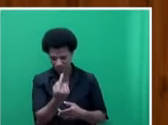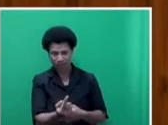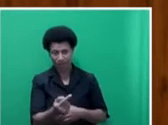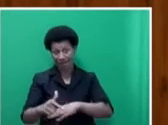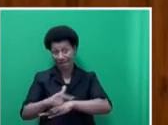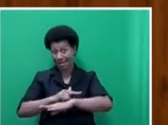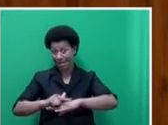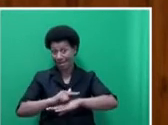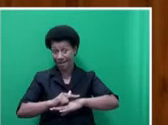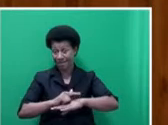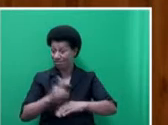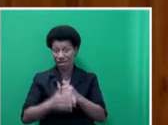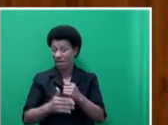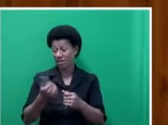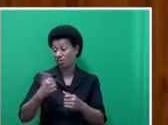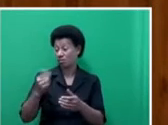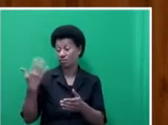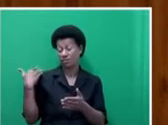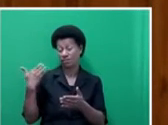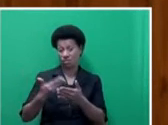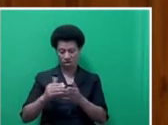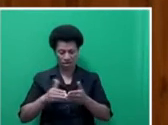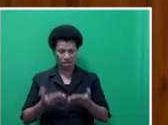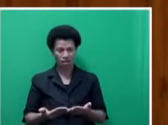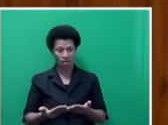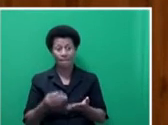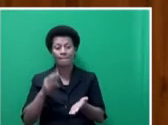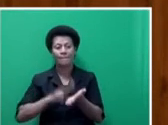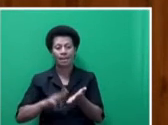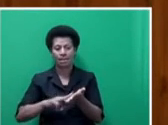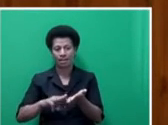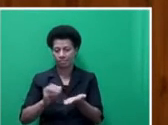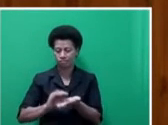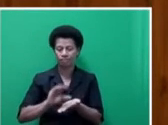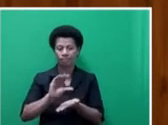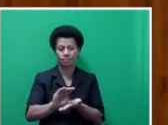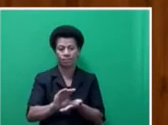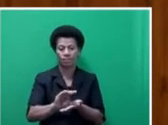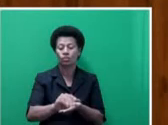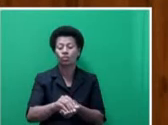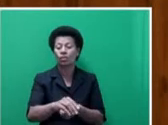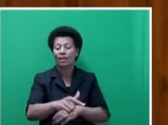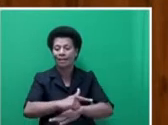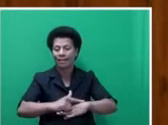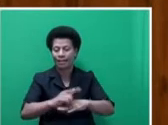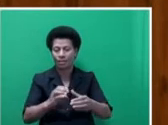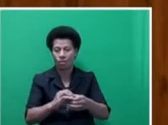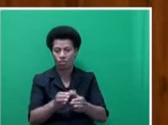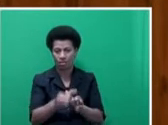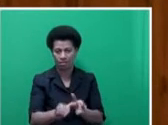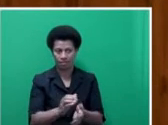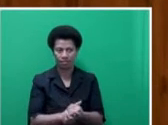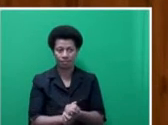millions, close to 11 million for the landowners. Honorable Speaker, I urge members not to use this